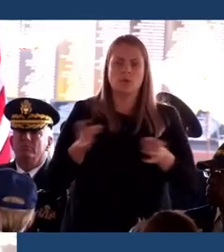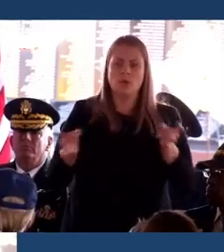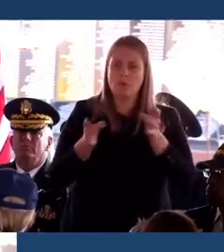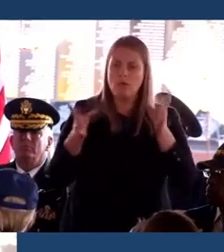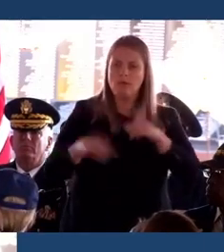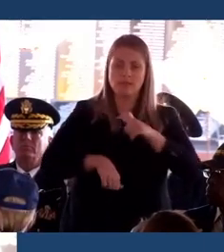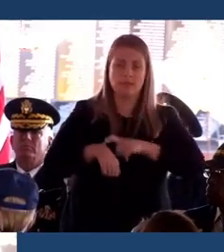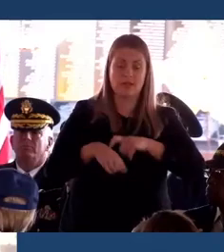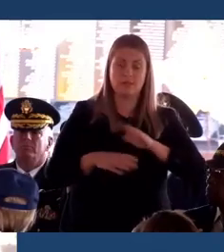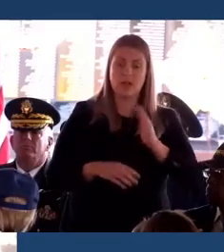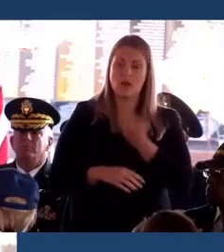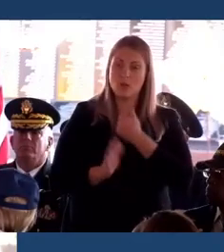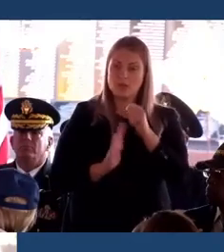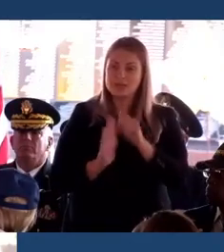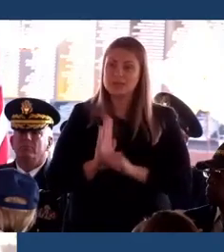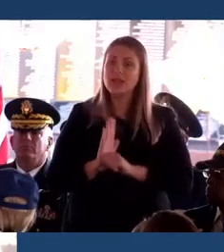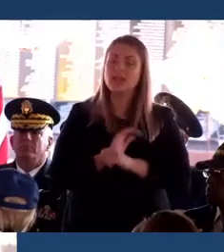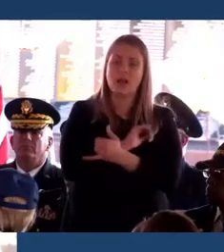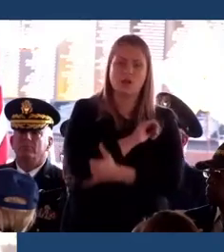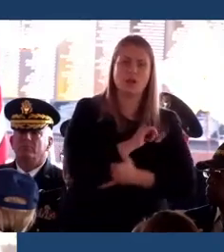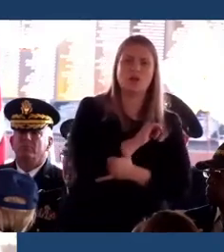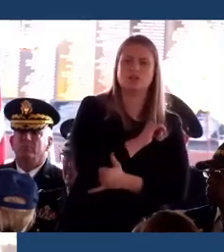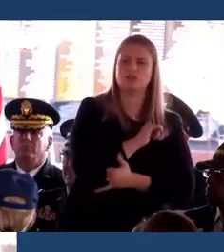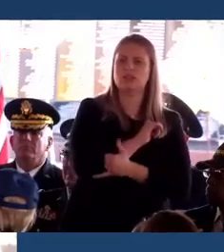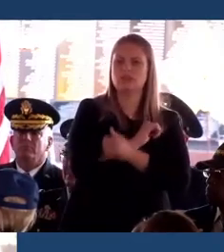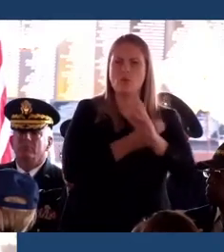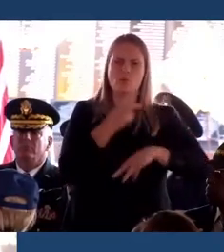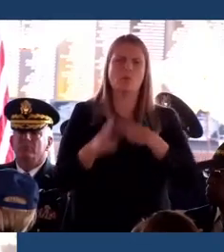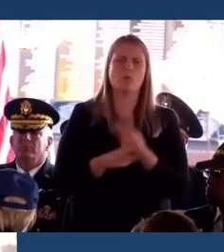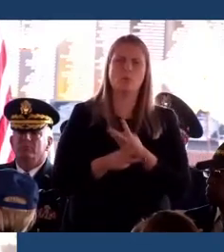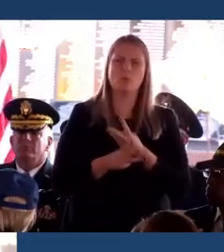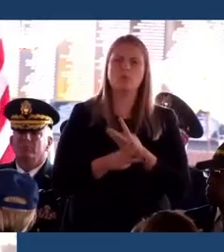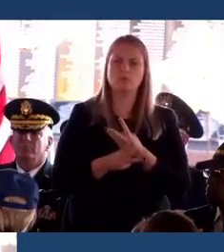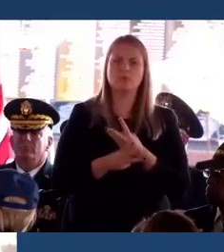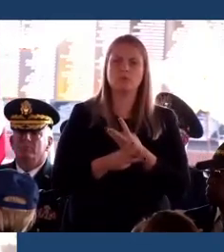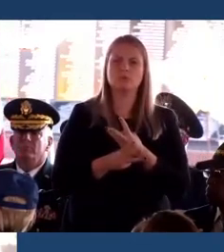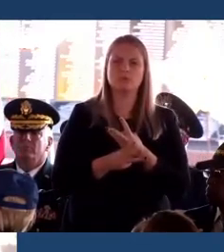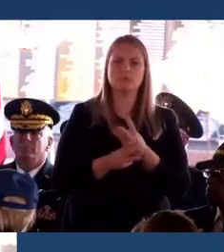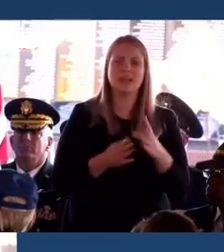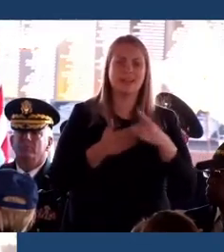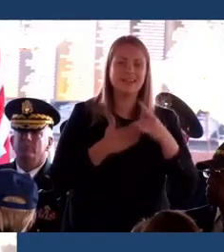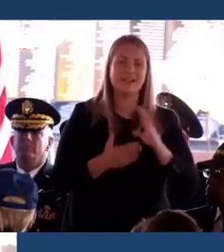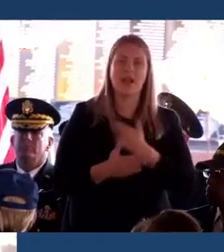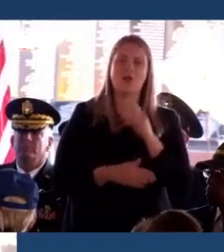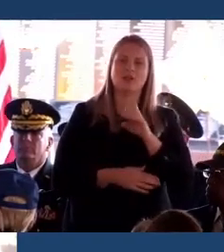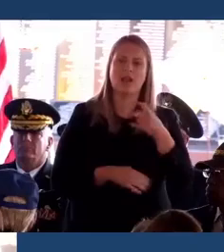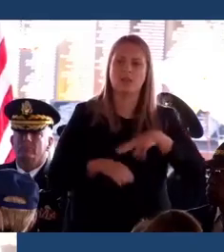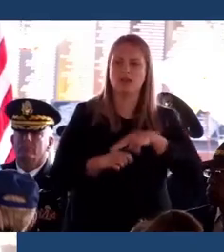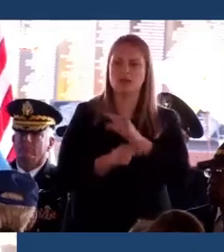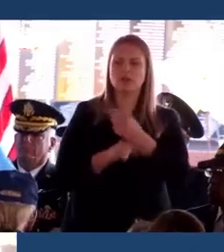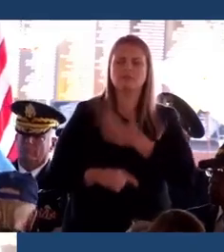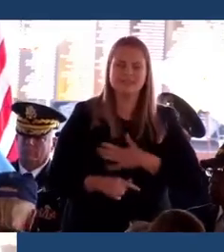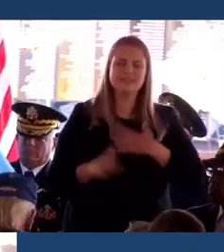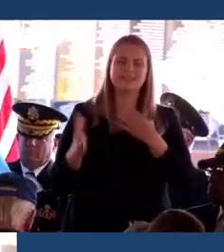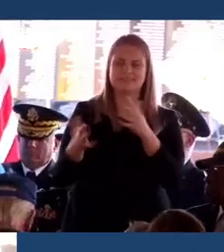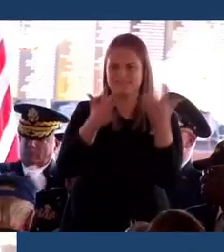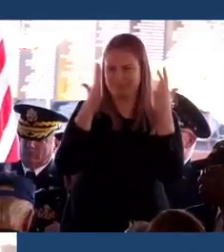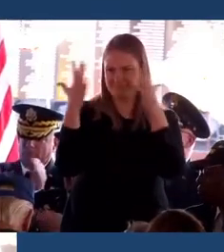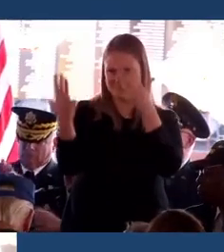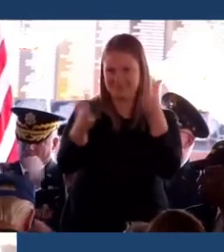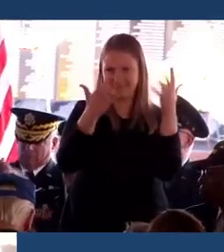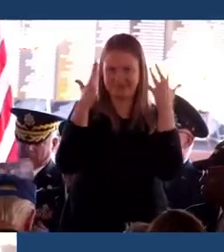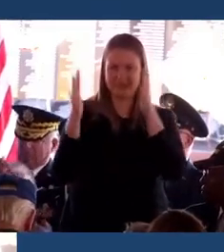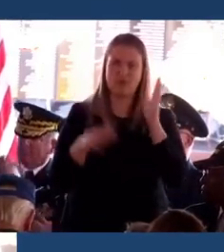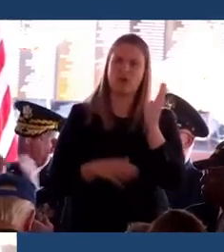our state and in our country and in our world, leading our Delaware National Guard. Please give a round of applause for